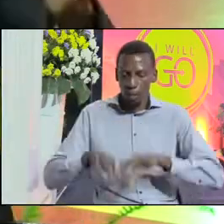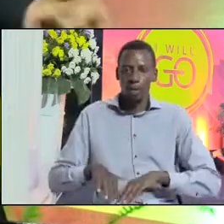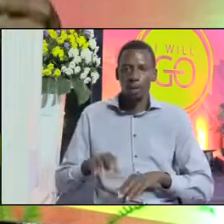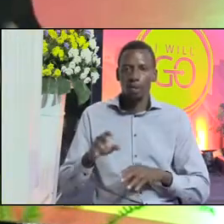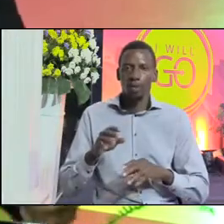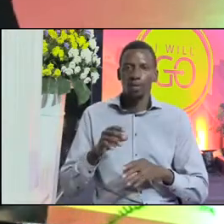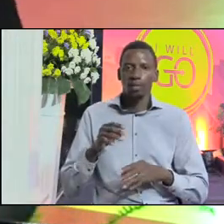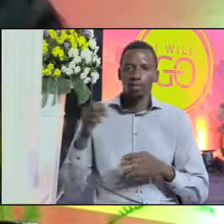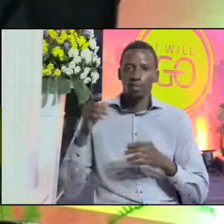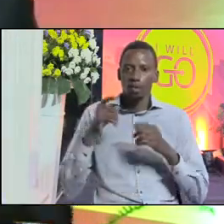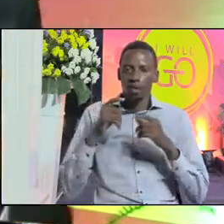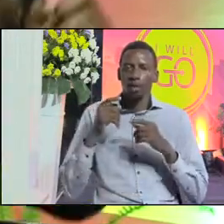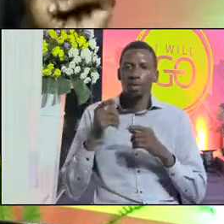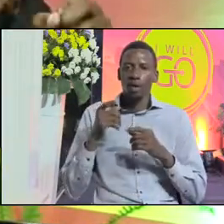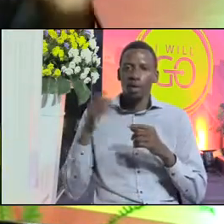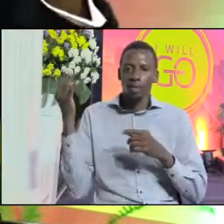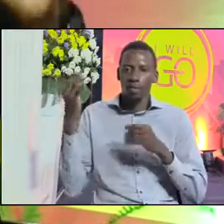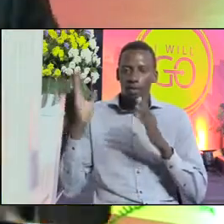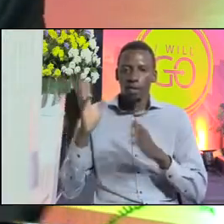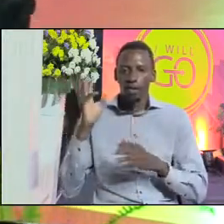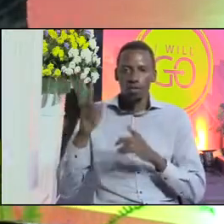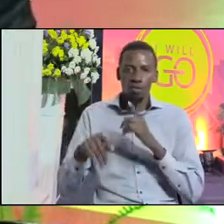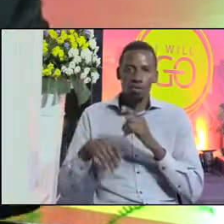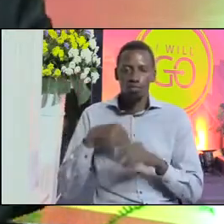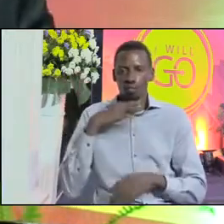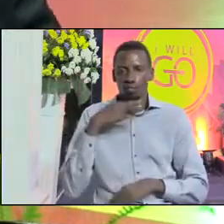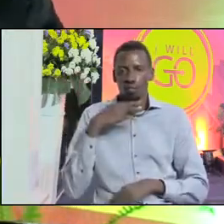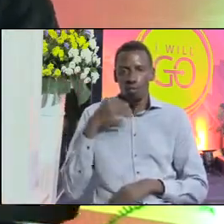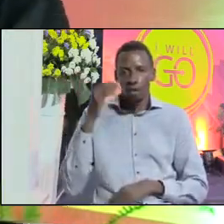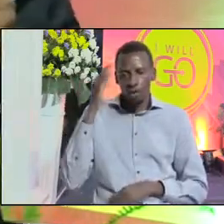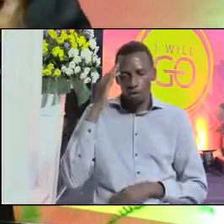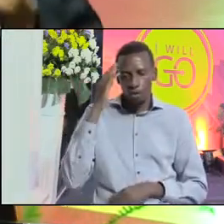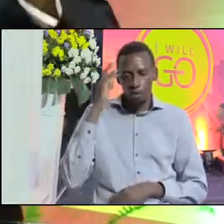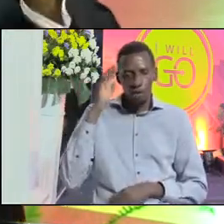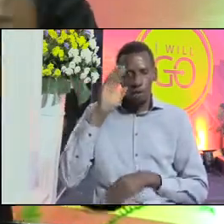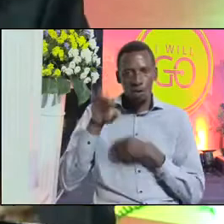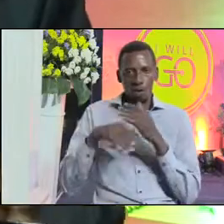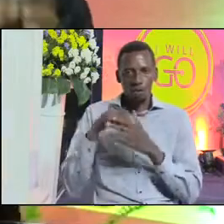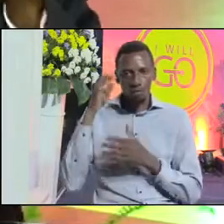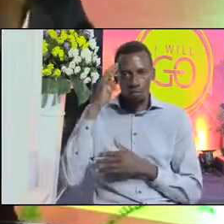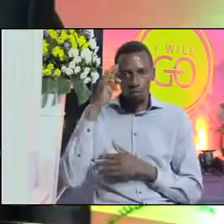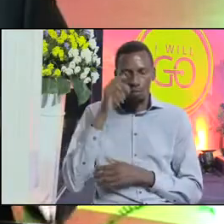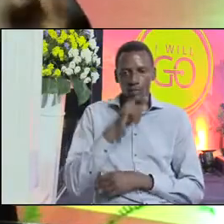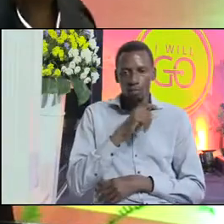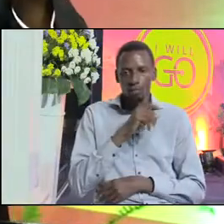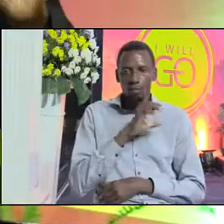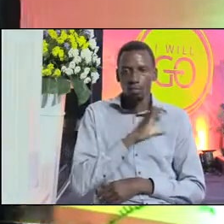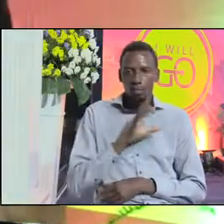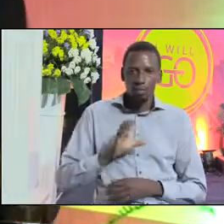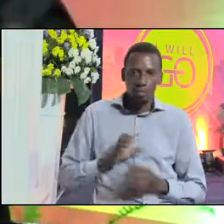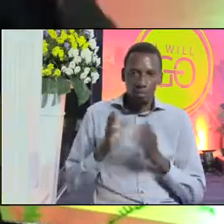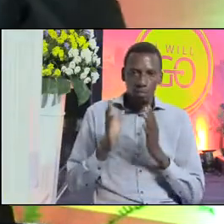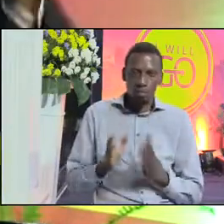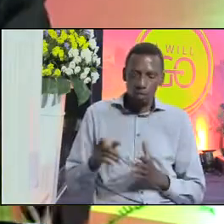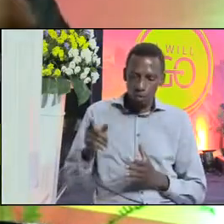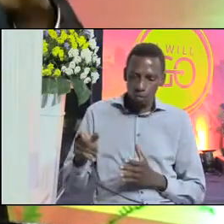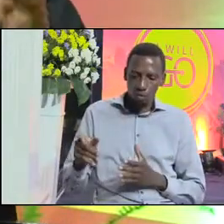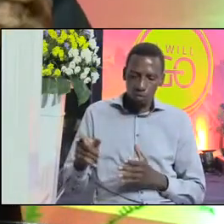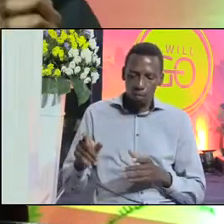silenced and preachers will perish. I know that all for the cause of Christ, you are living in the dungeons of death